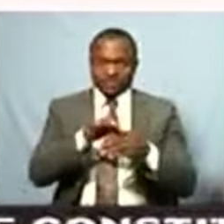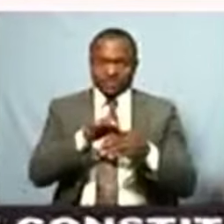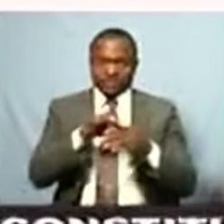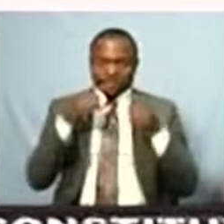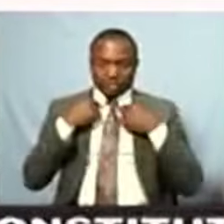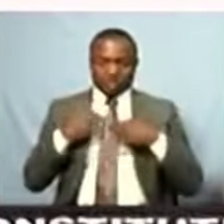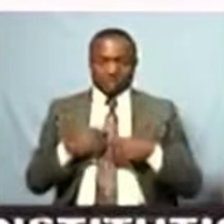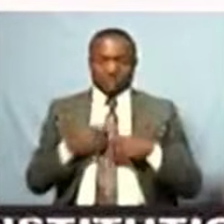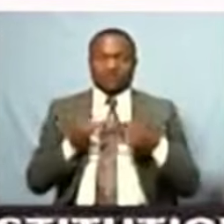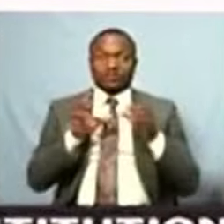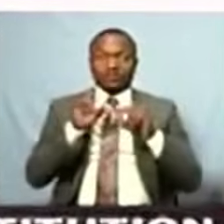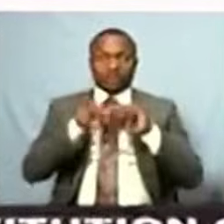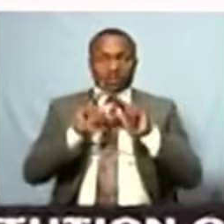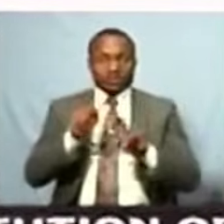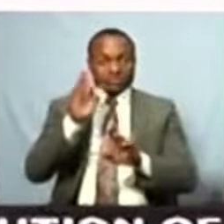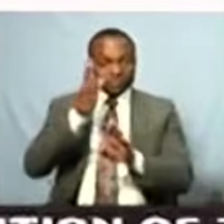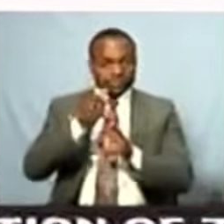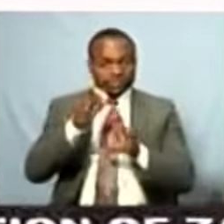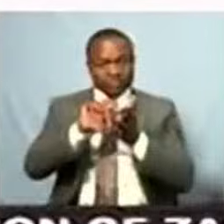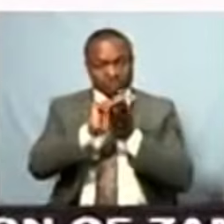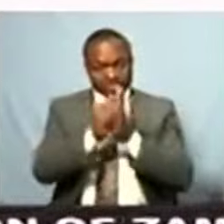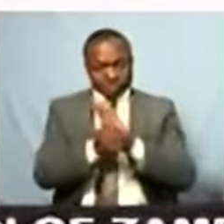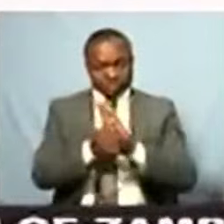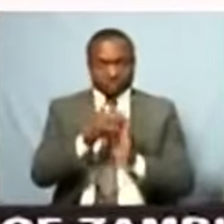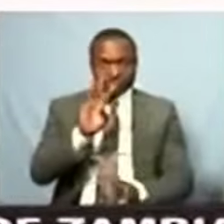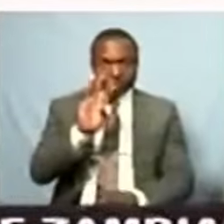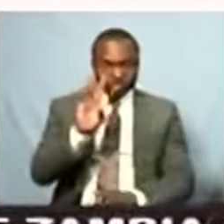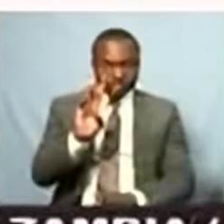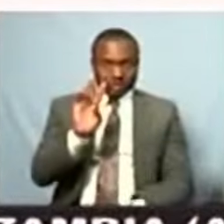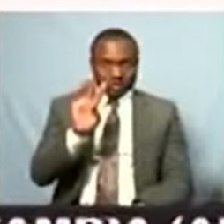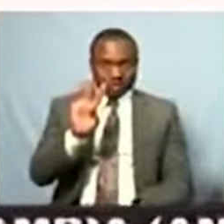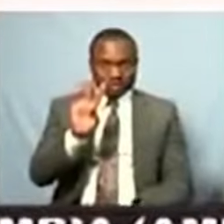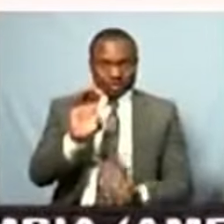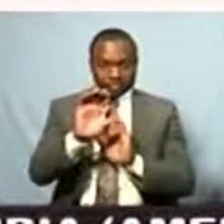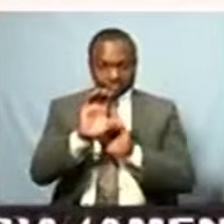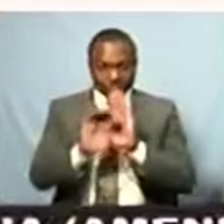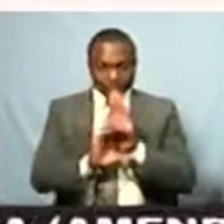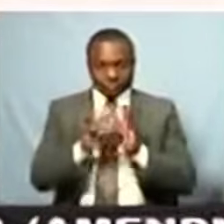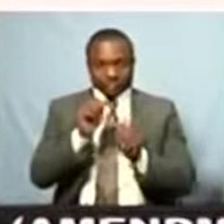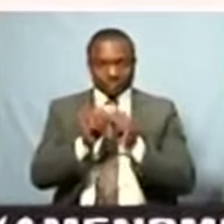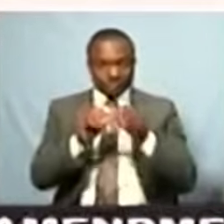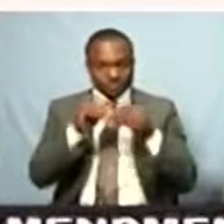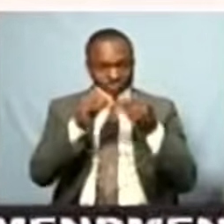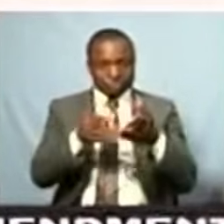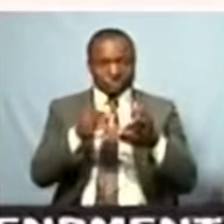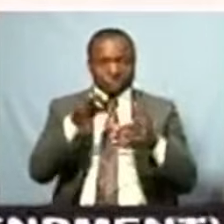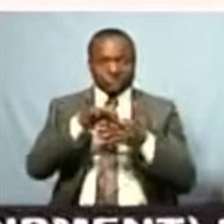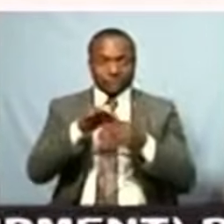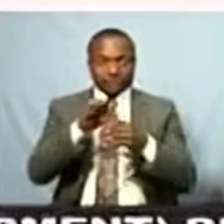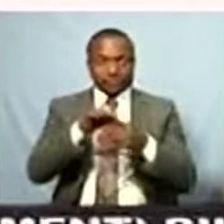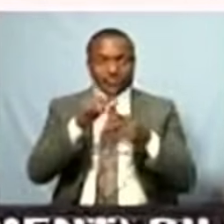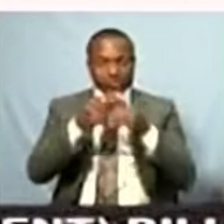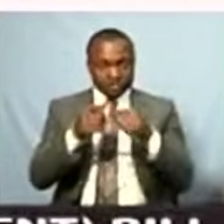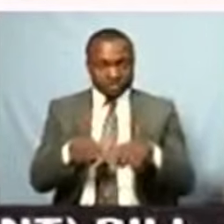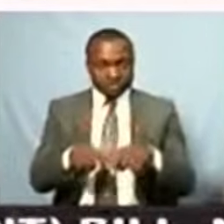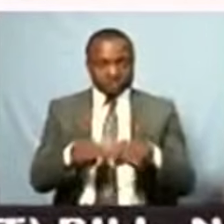directly in accordance with Article 47(4) of the current constitution, which provides for the election to be conducted during elections